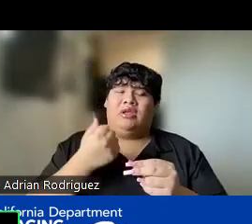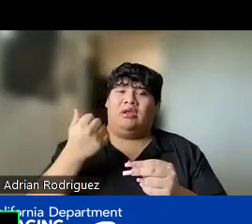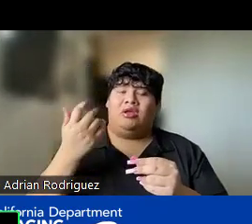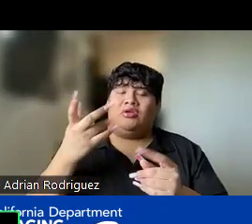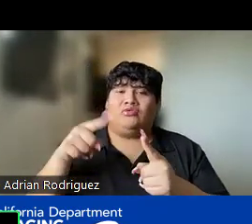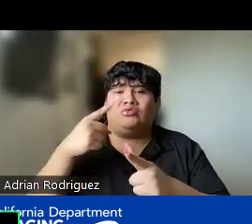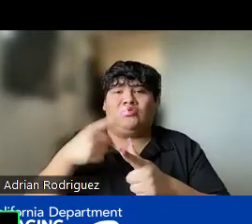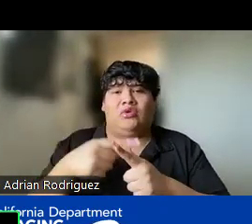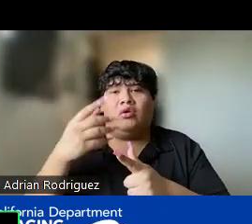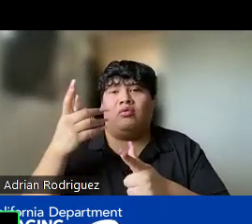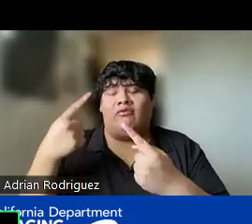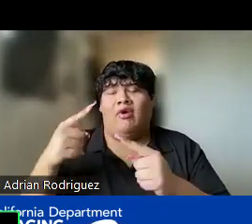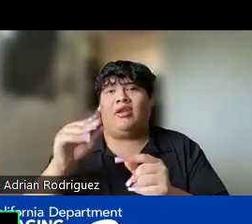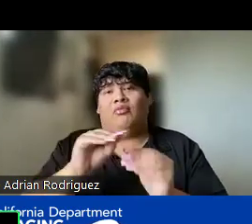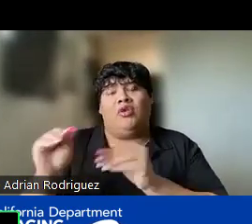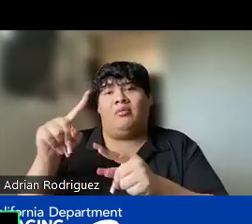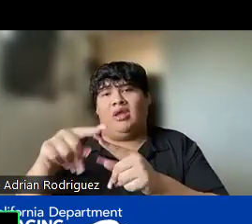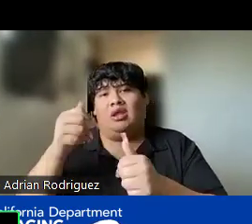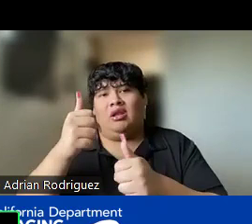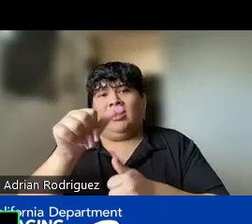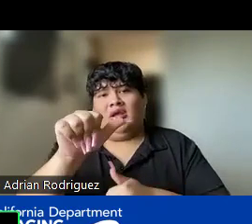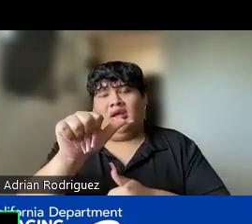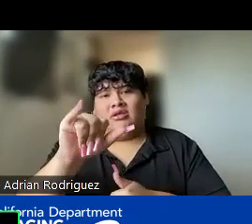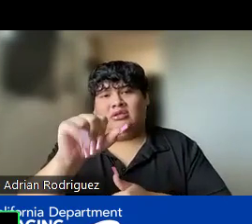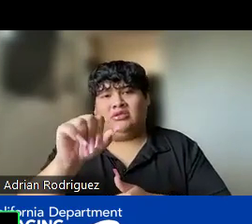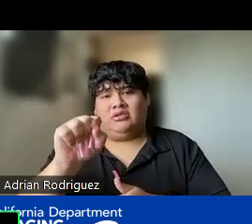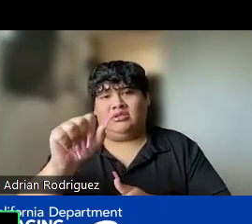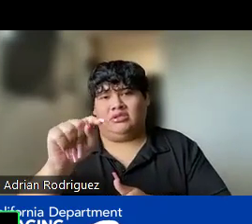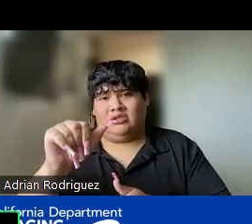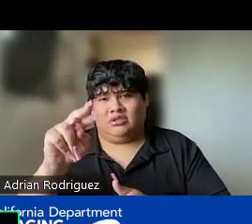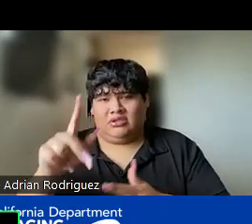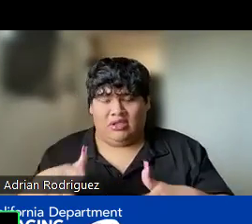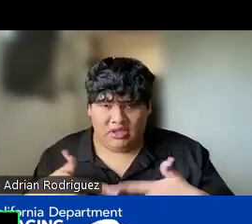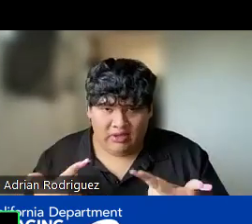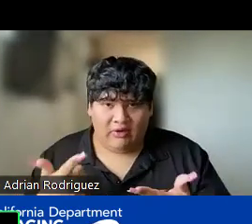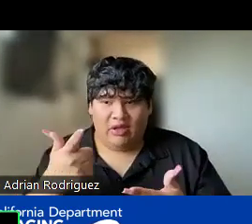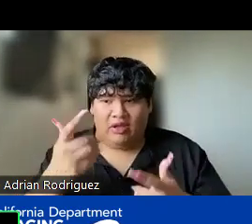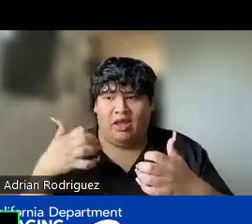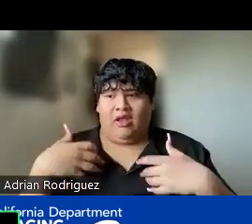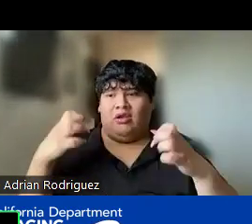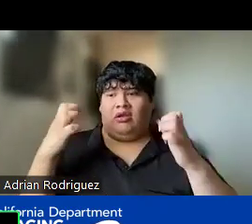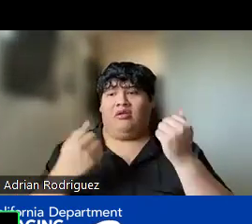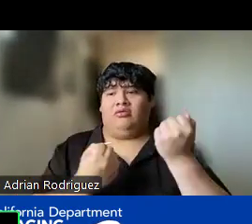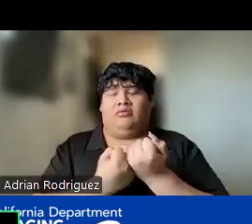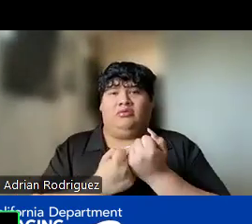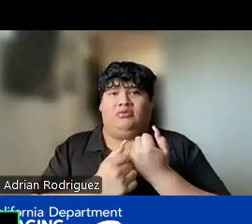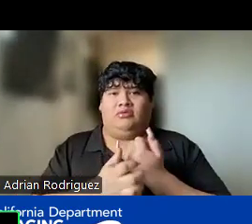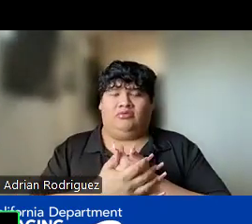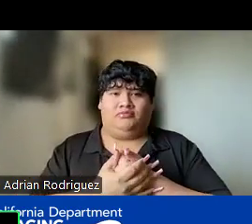into assisted living. And boy, did I get an education on senior advocacy.